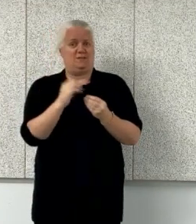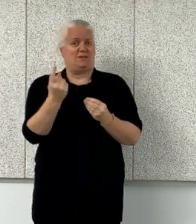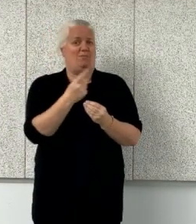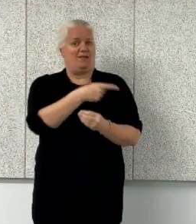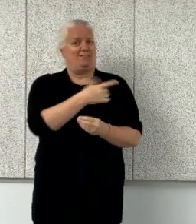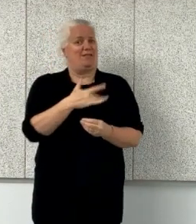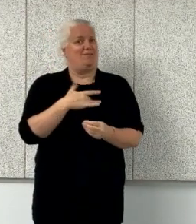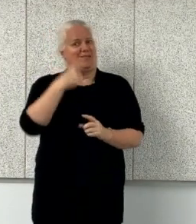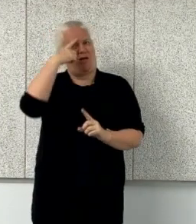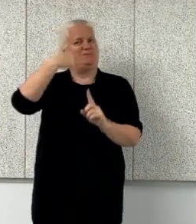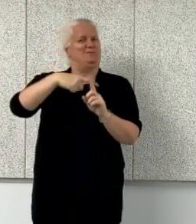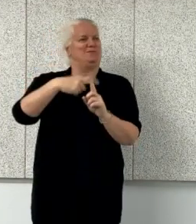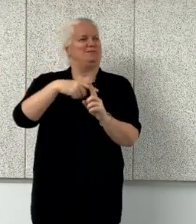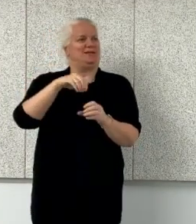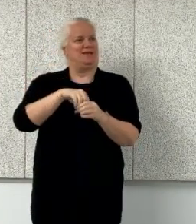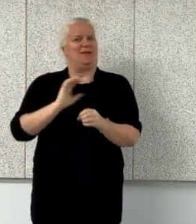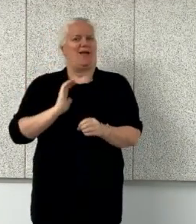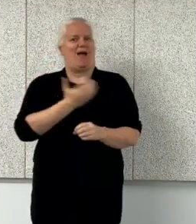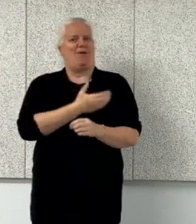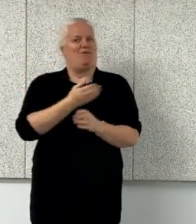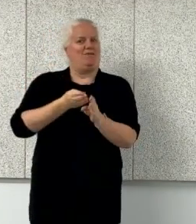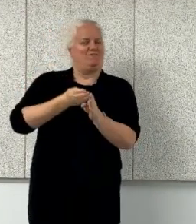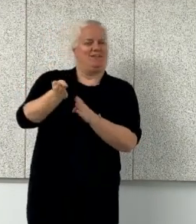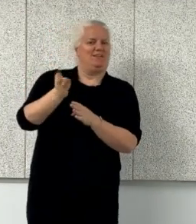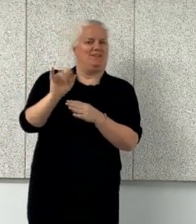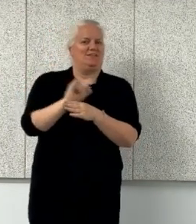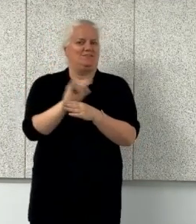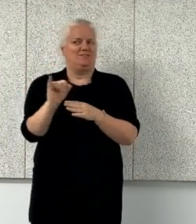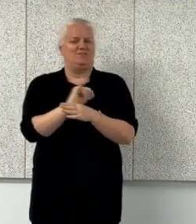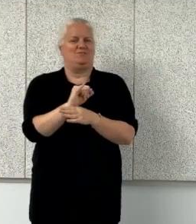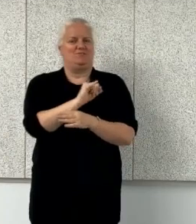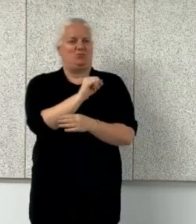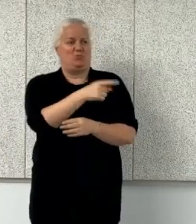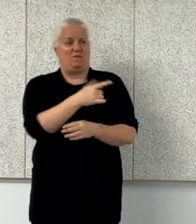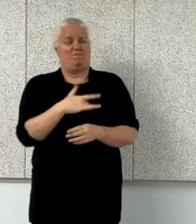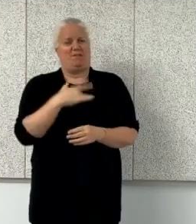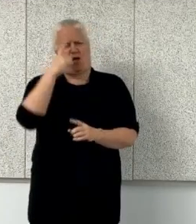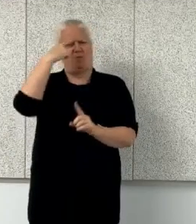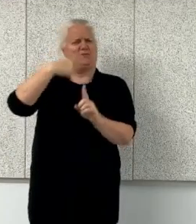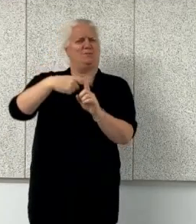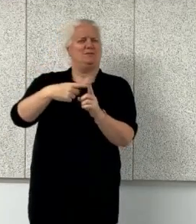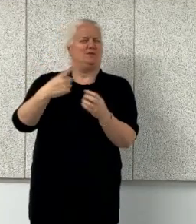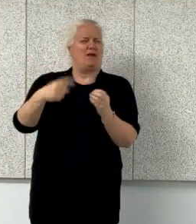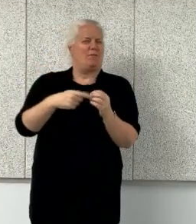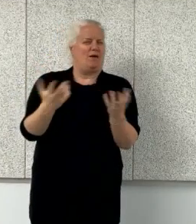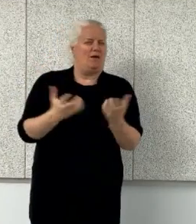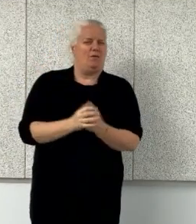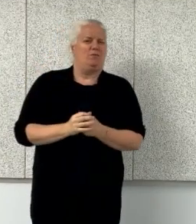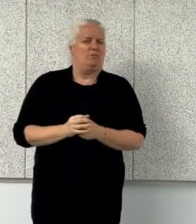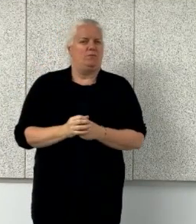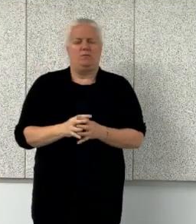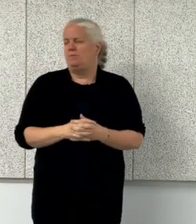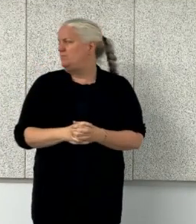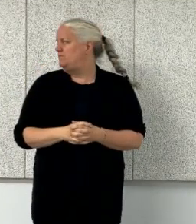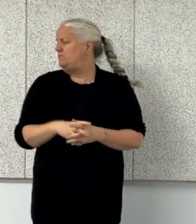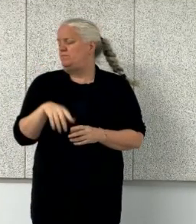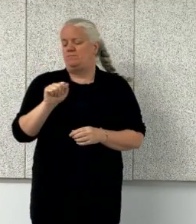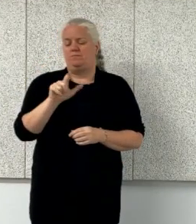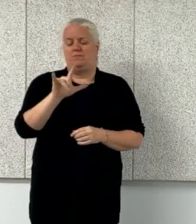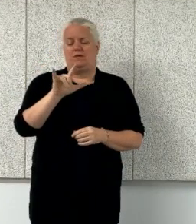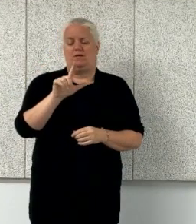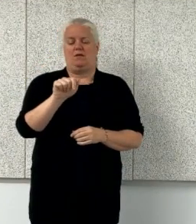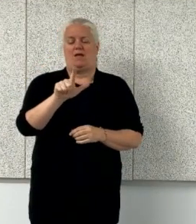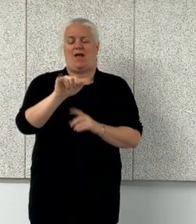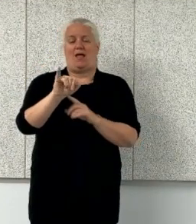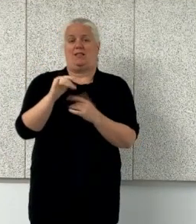field, something that you're looking forward to. What makes you feel optimistic? I can start. I'm excited to see